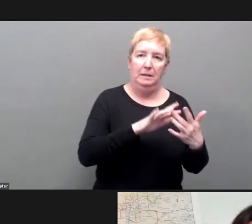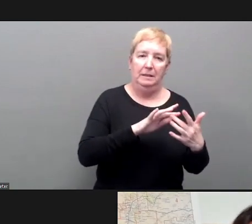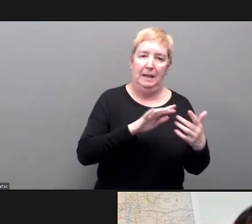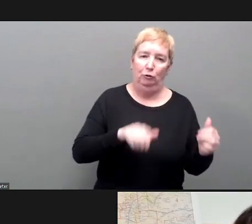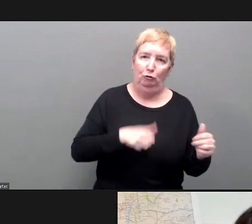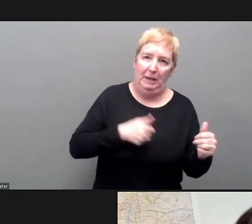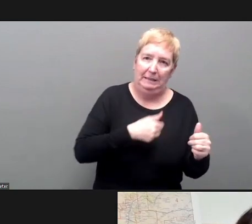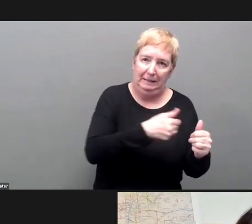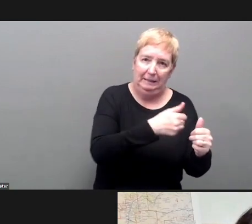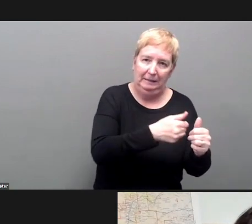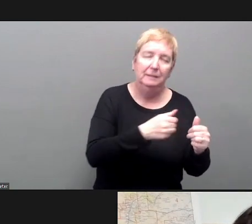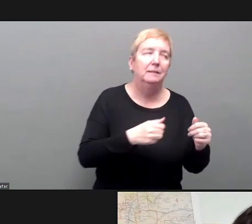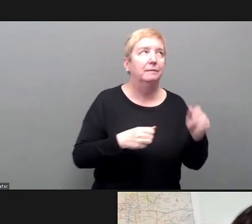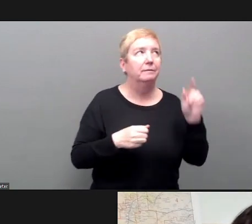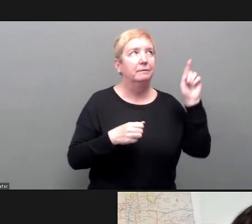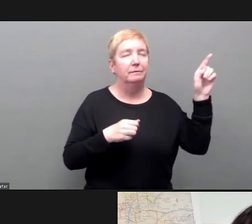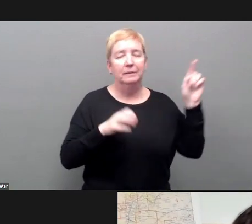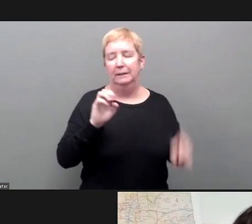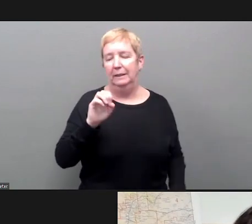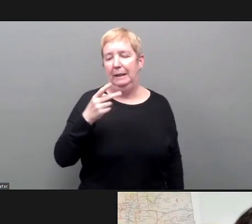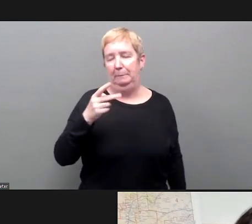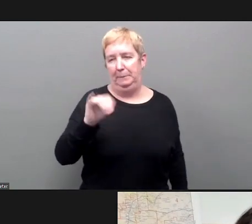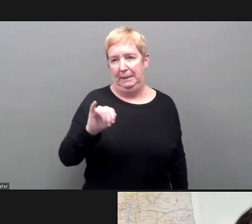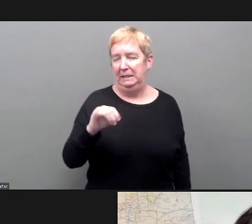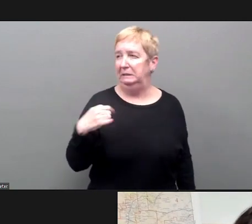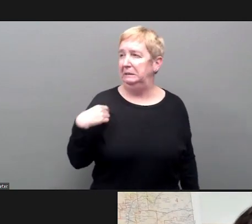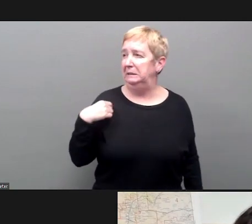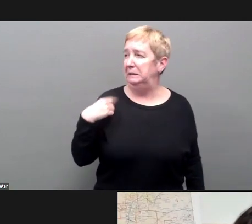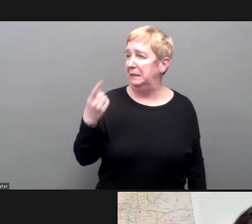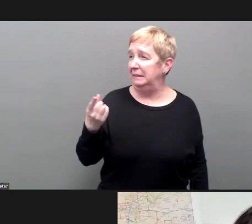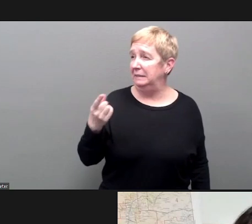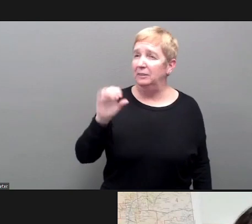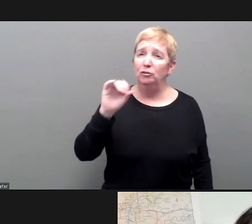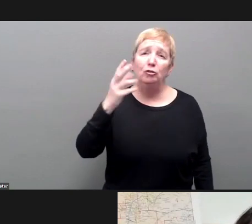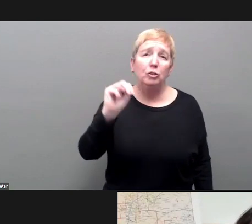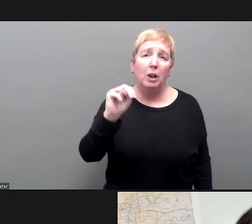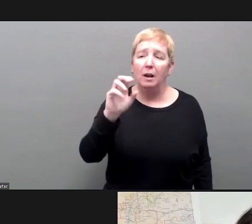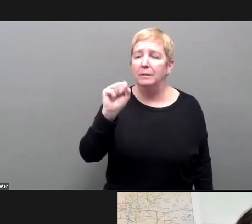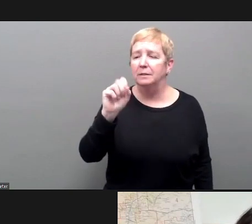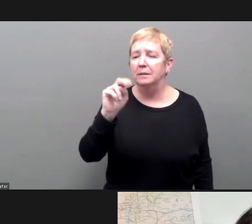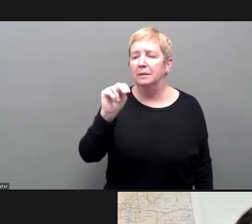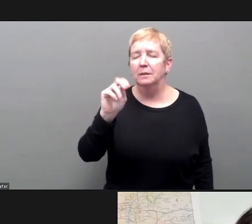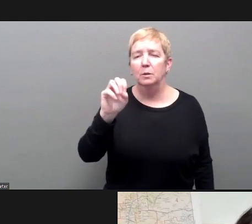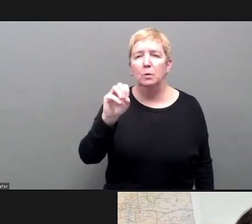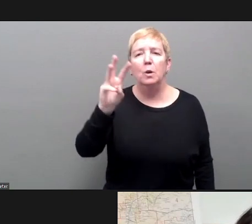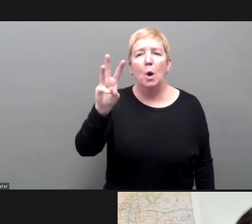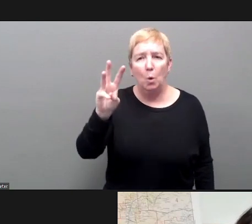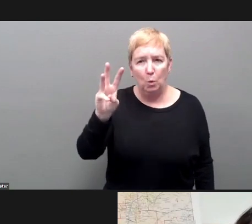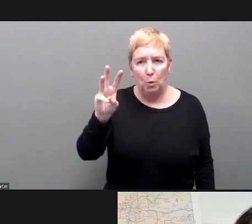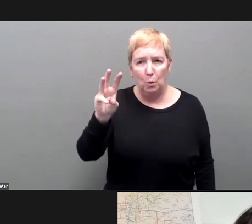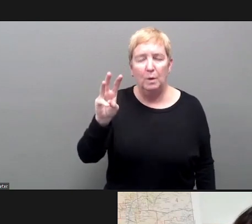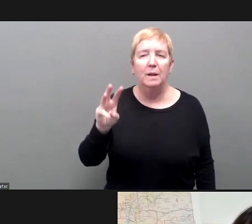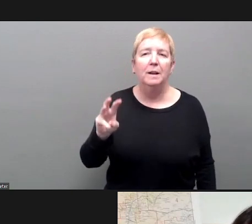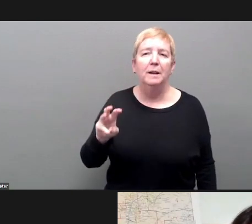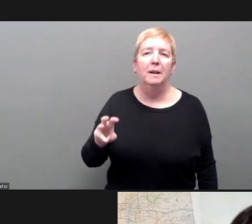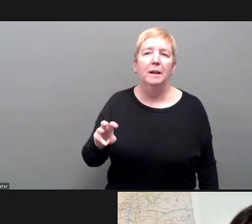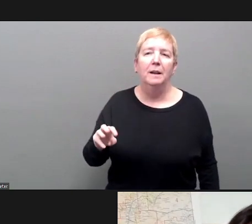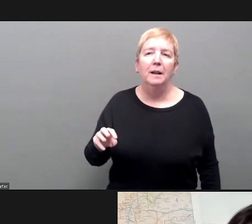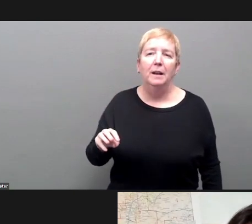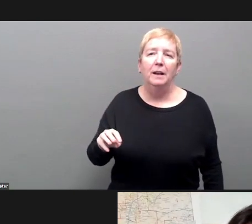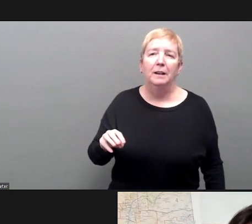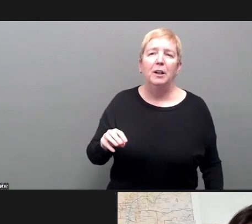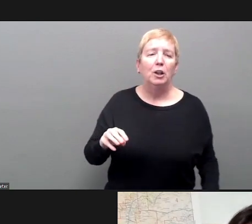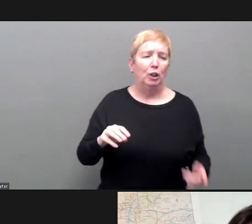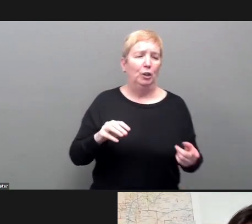it, I think probably since John Snow first discovered that the Broad Street pump in England was